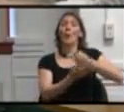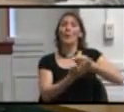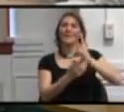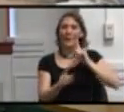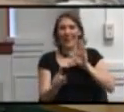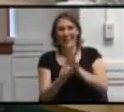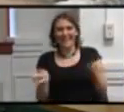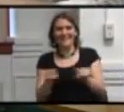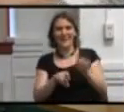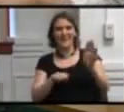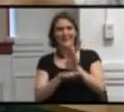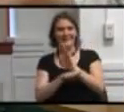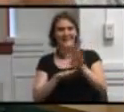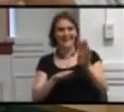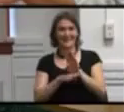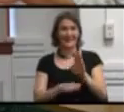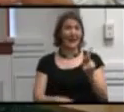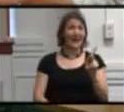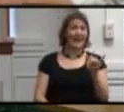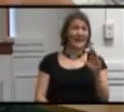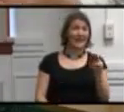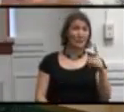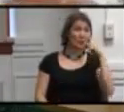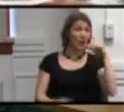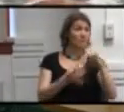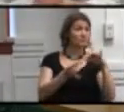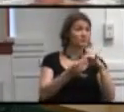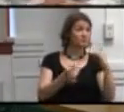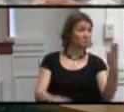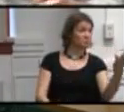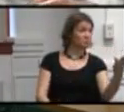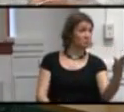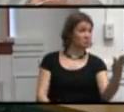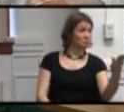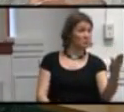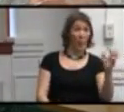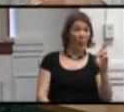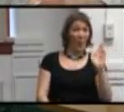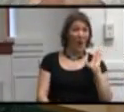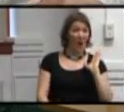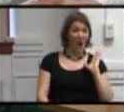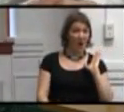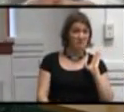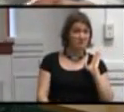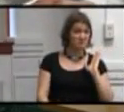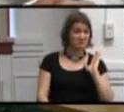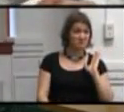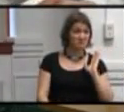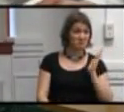Hermit Thrush Brewery. Kim, do you want to speak to that a little bit as to the requirements, or